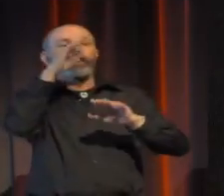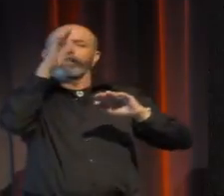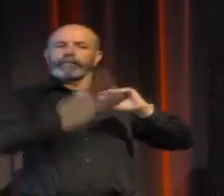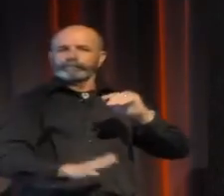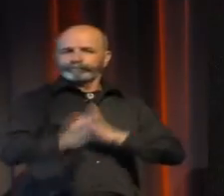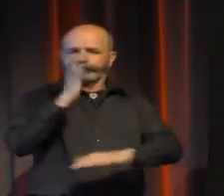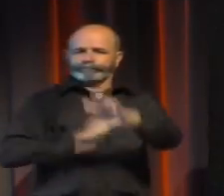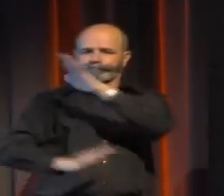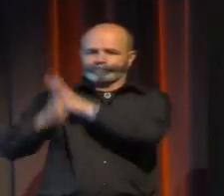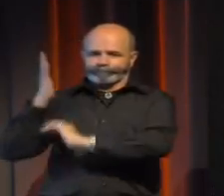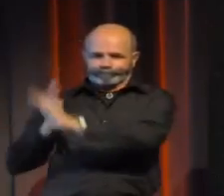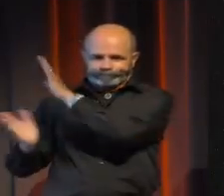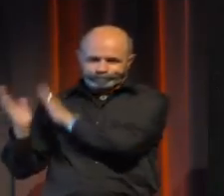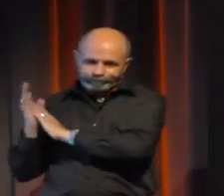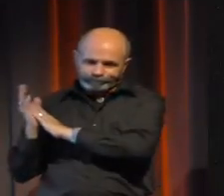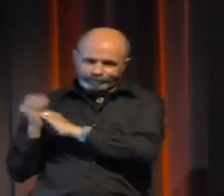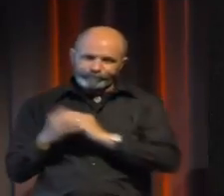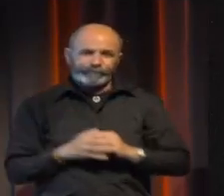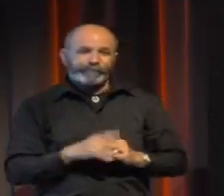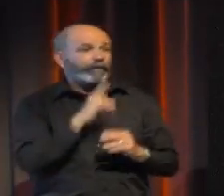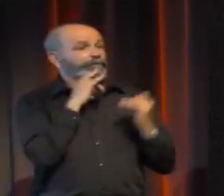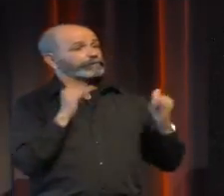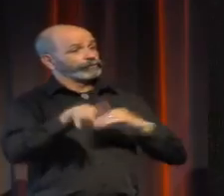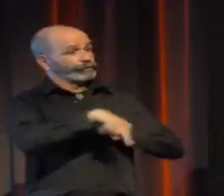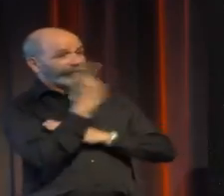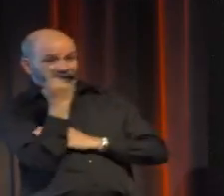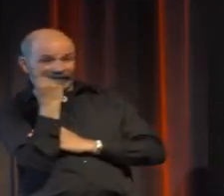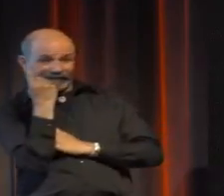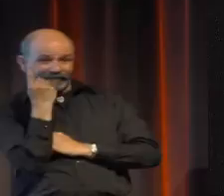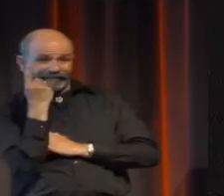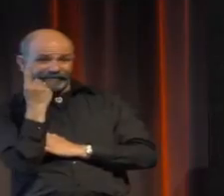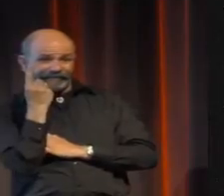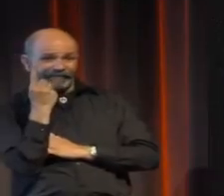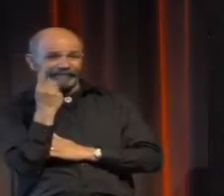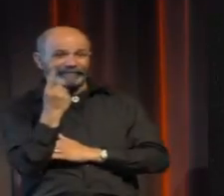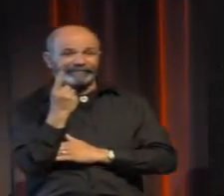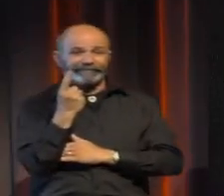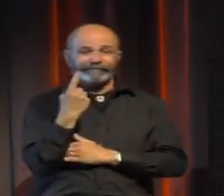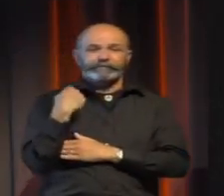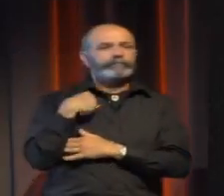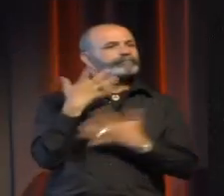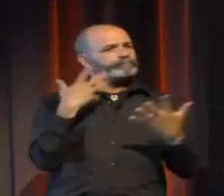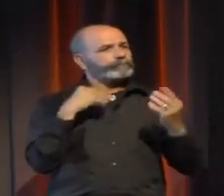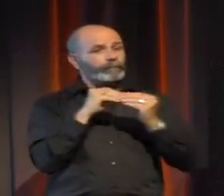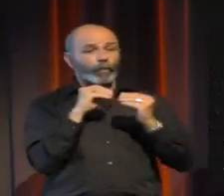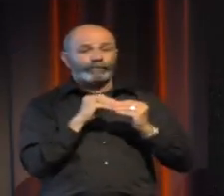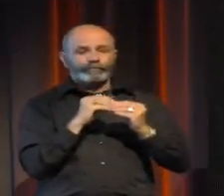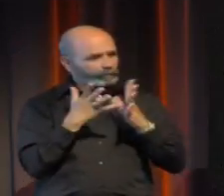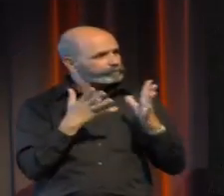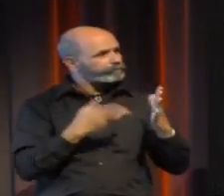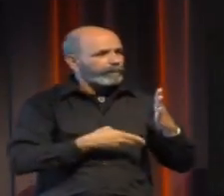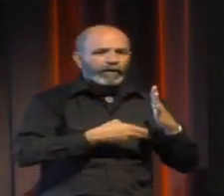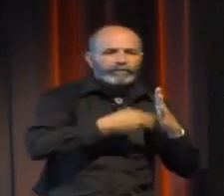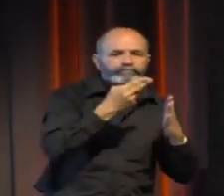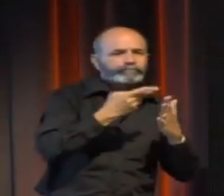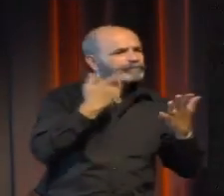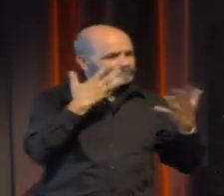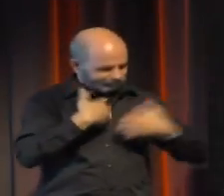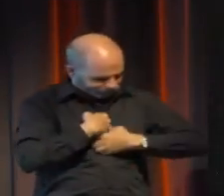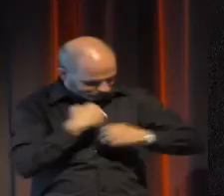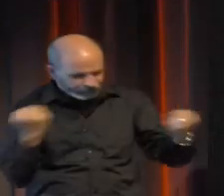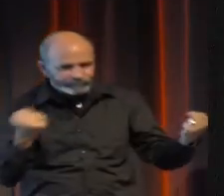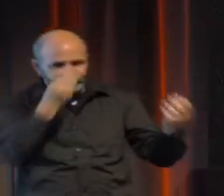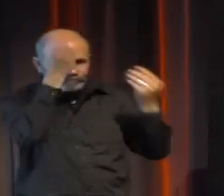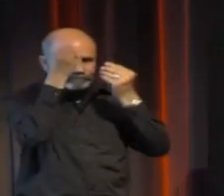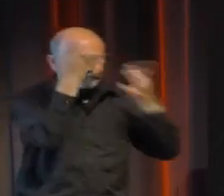even thought of. Today, we're able to be honest about who we are in regards to our appearances, our personalities,